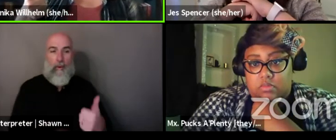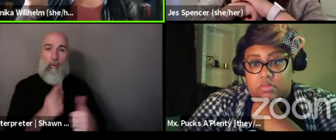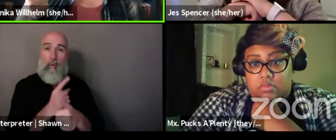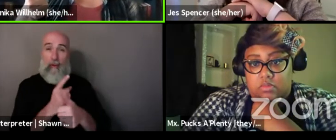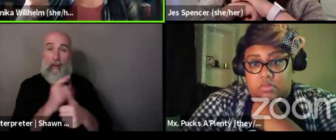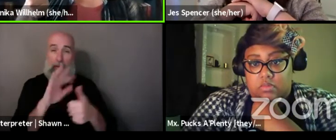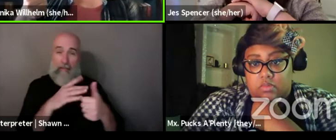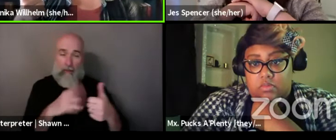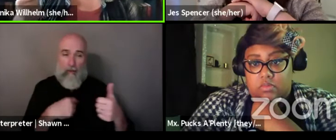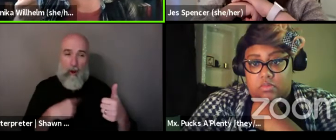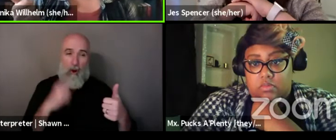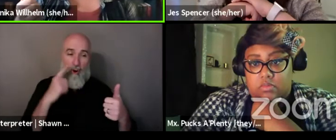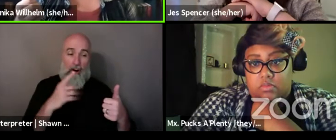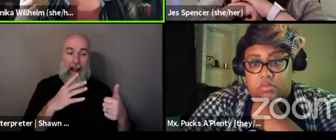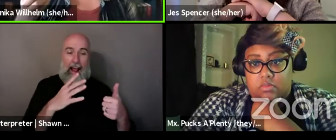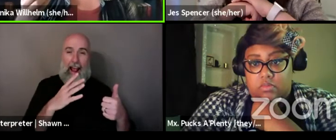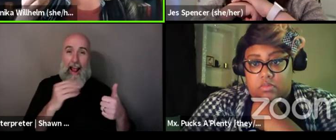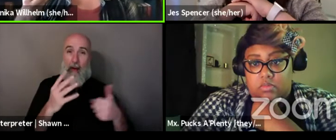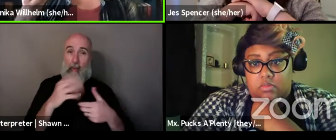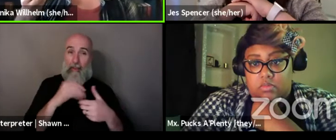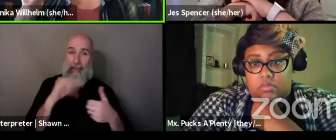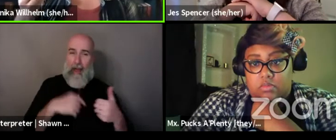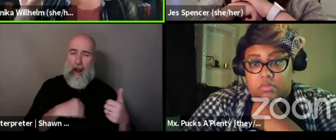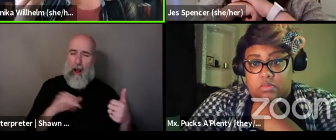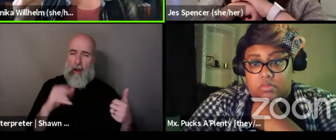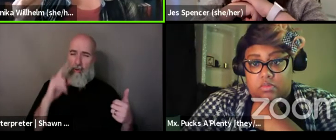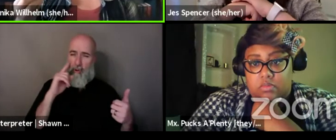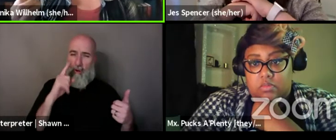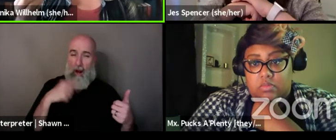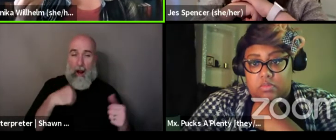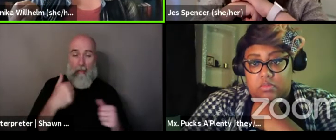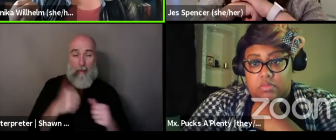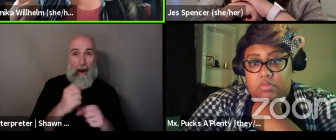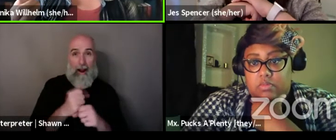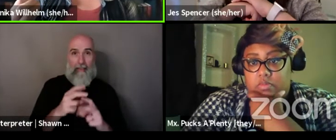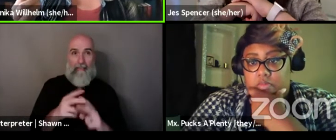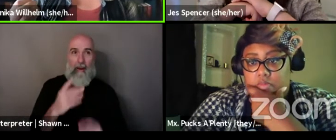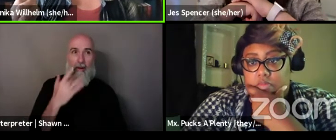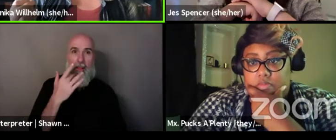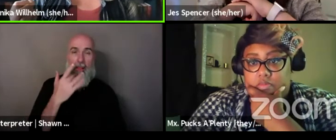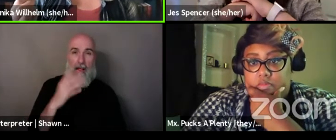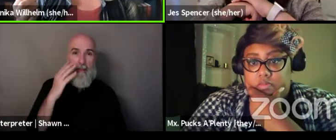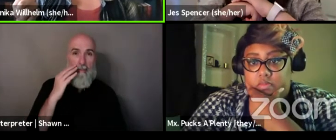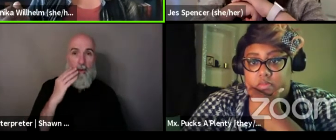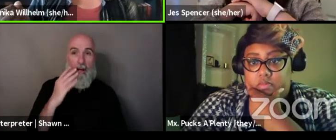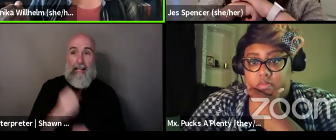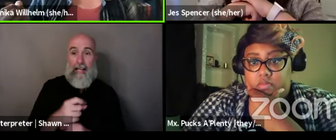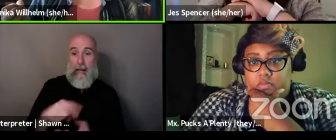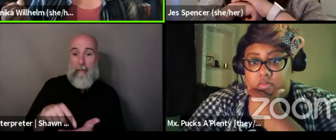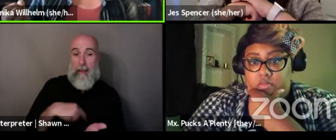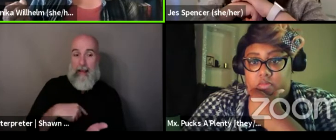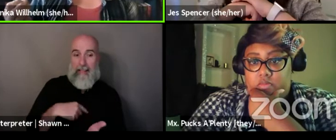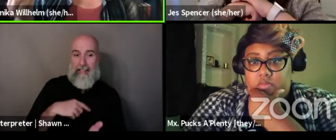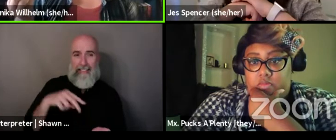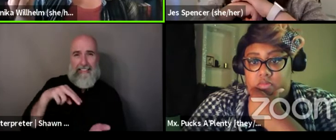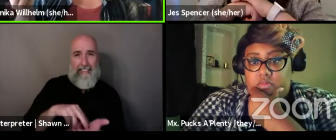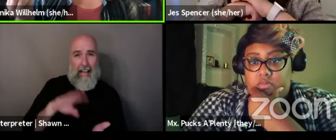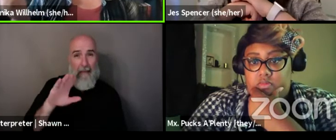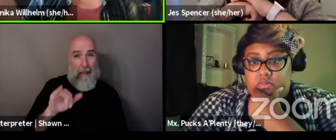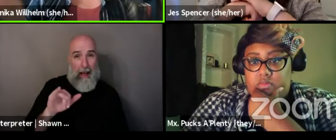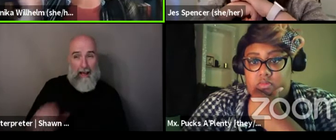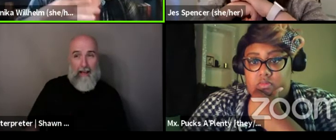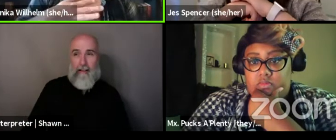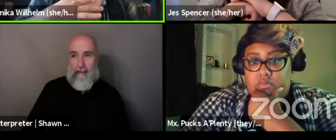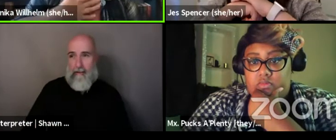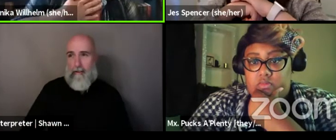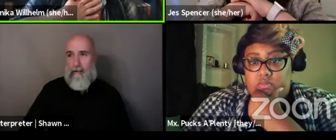then within that also, I'm like, I remember when I got the very lucky experience of getting paid standby pay. And it